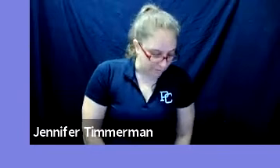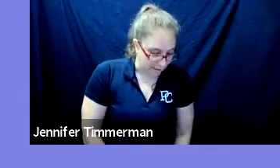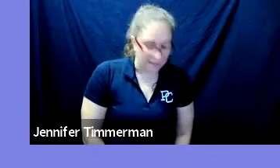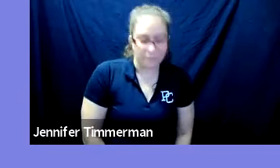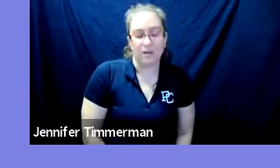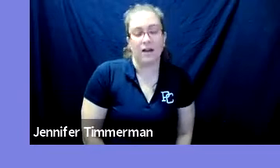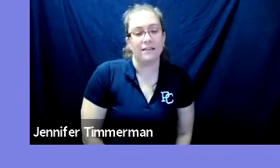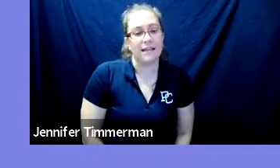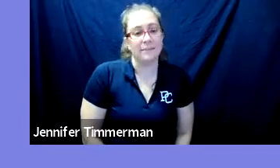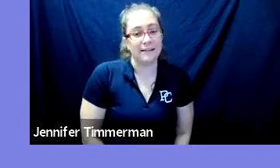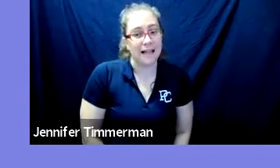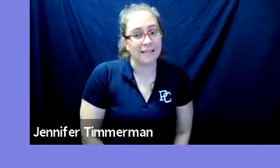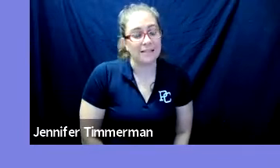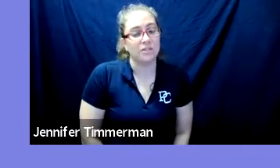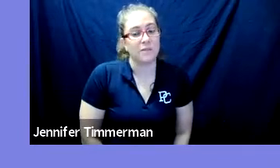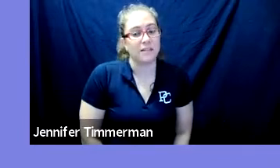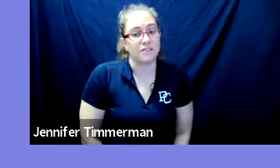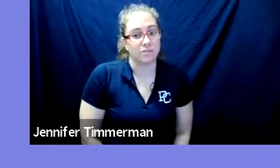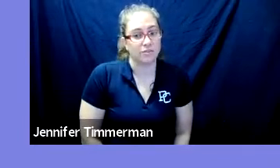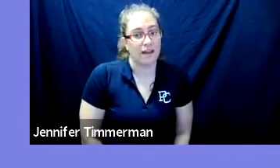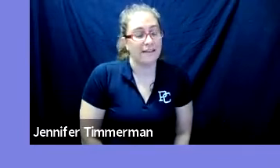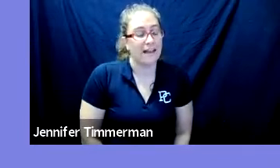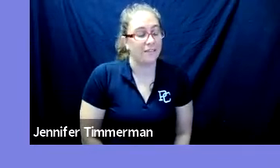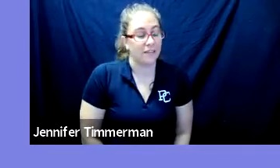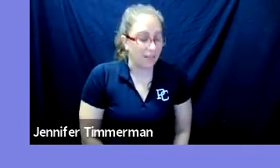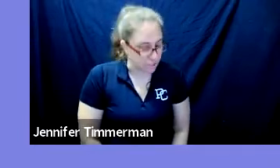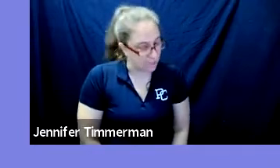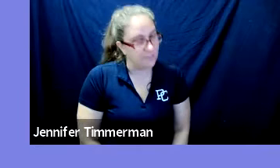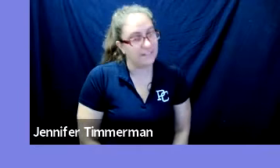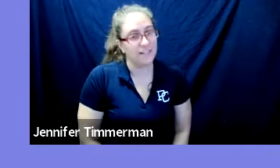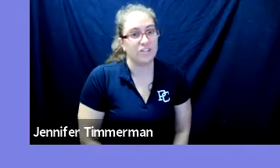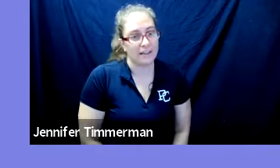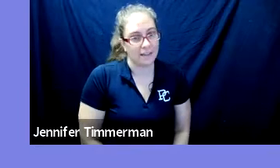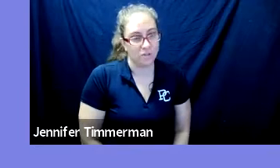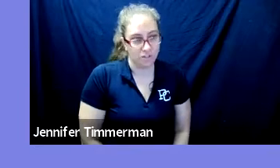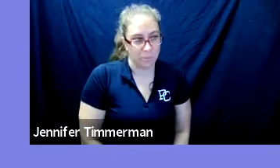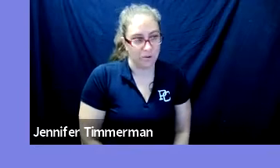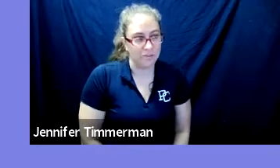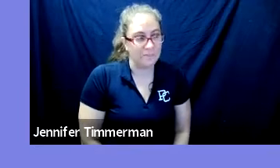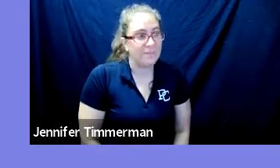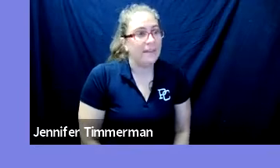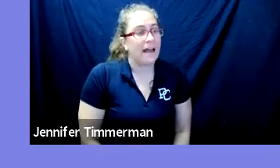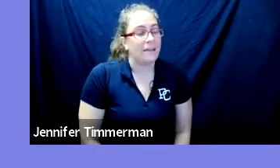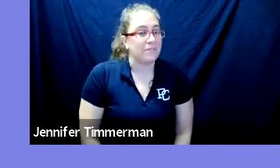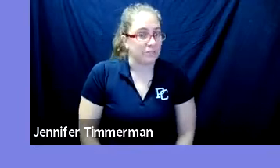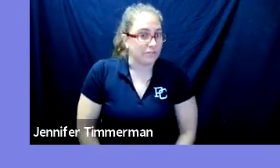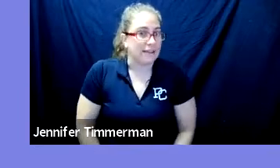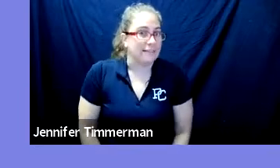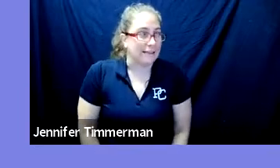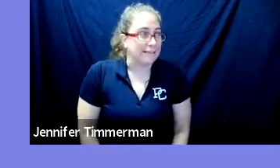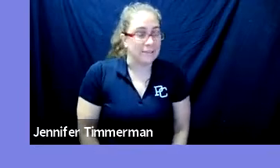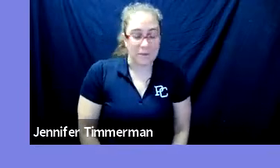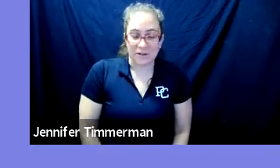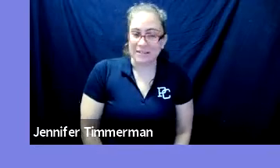school and I am taking my classes to be certified at the college level to teach sign language interpreters. I am a certified